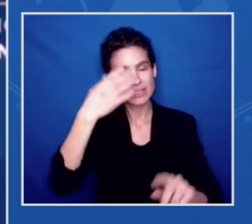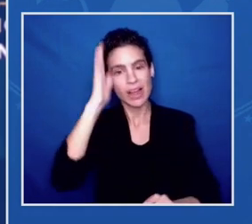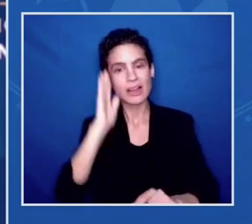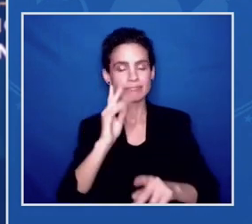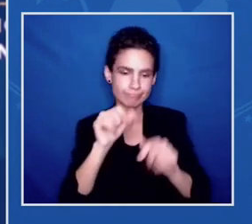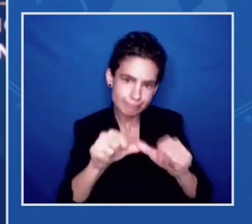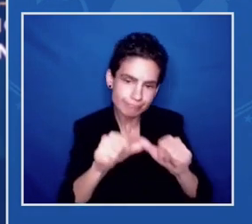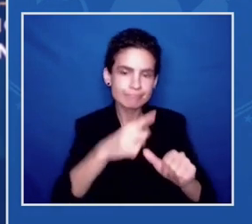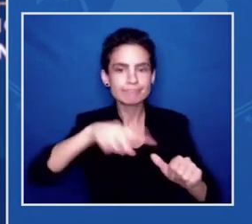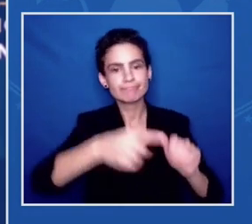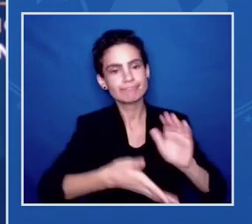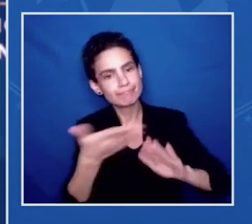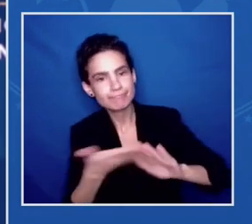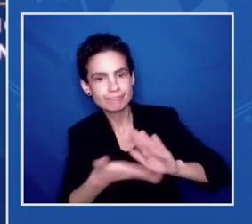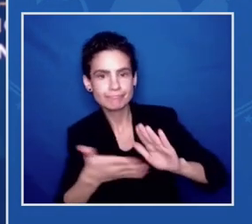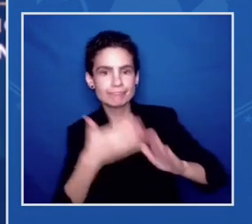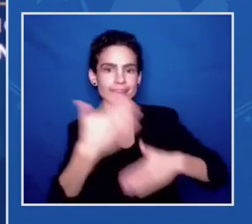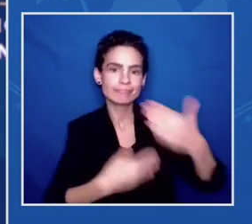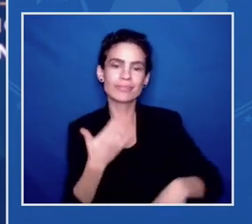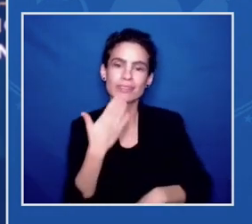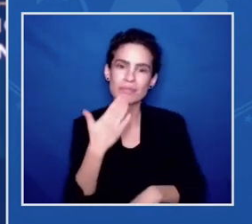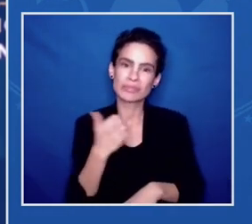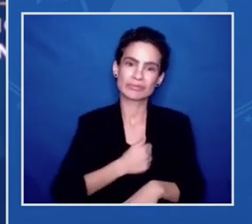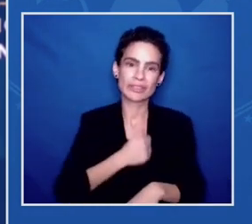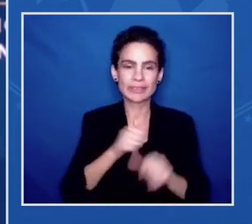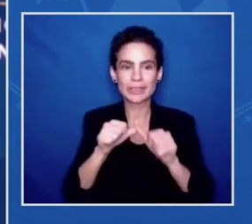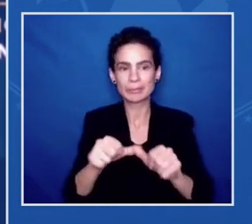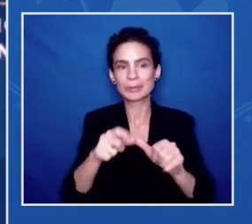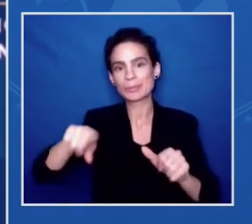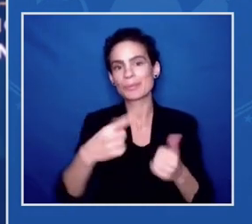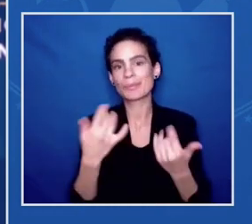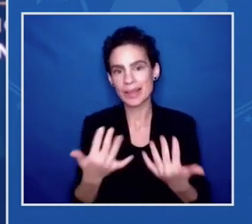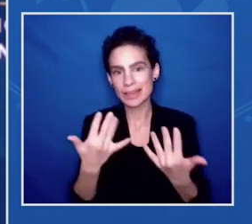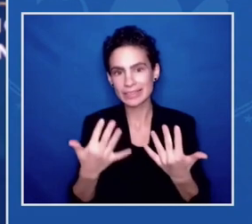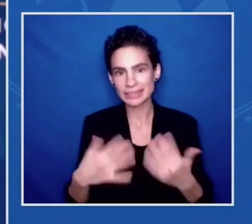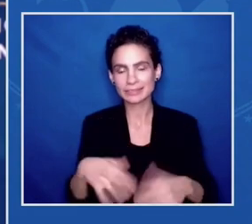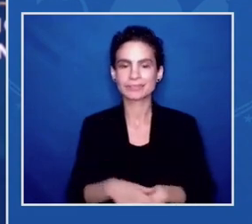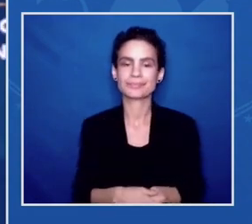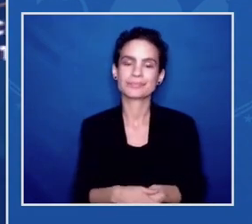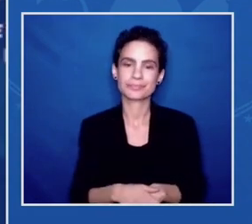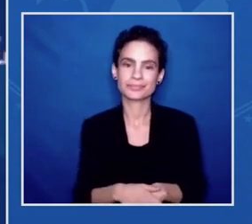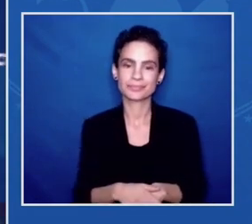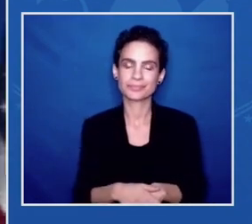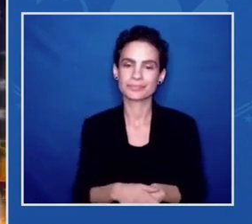who are trying to preserve order. Thank you, and I'm sorry to have kept you waiting.